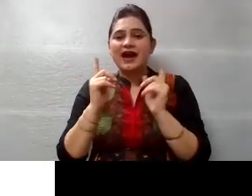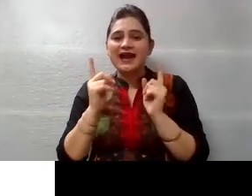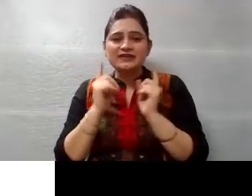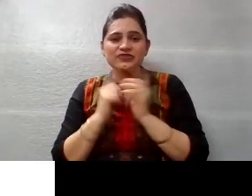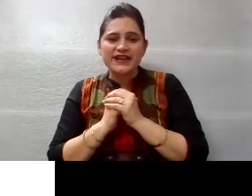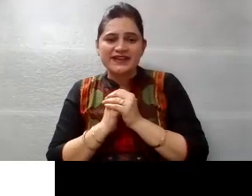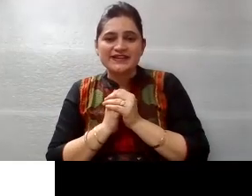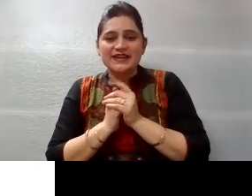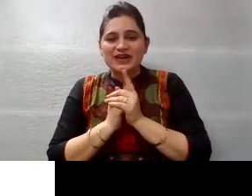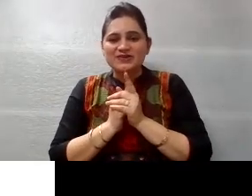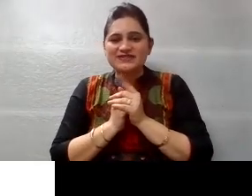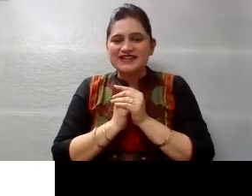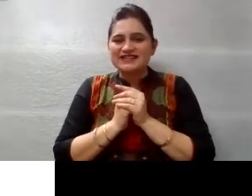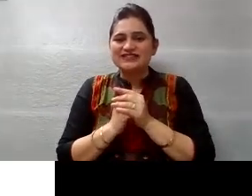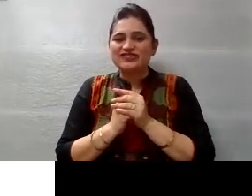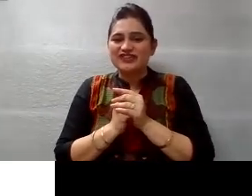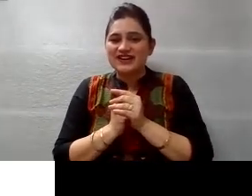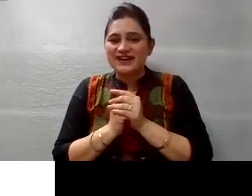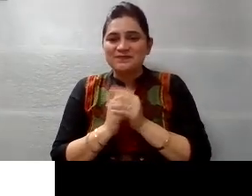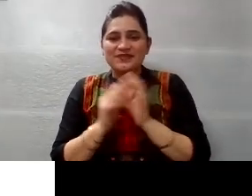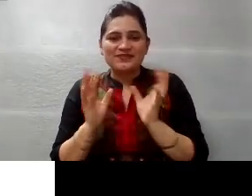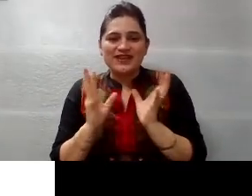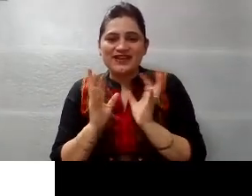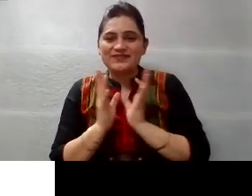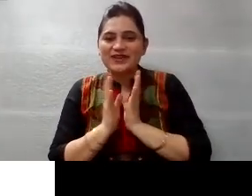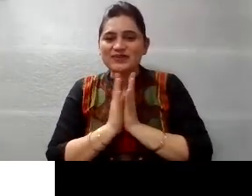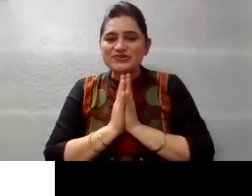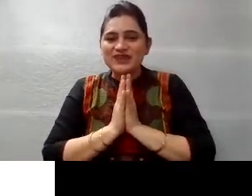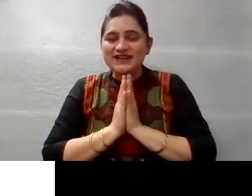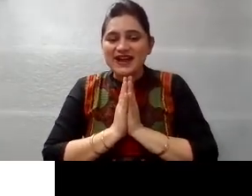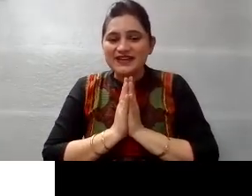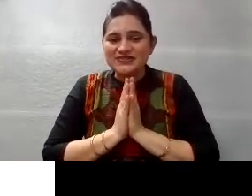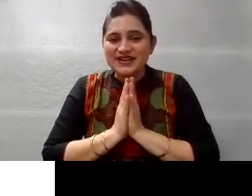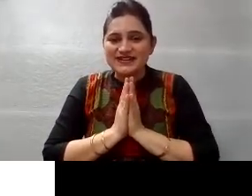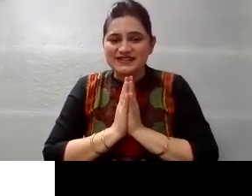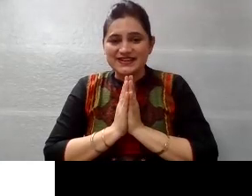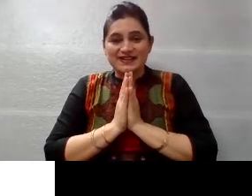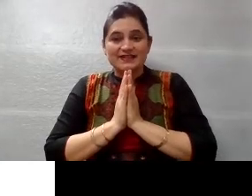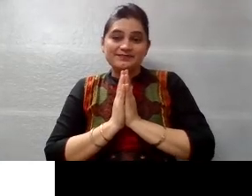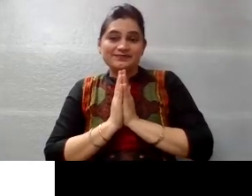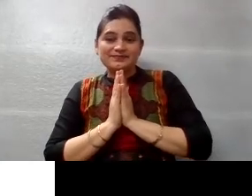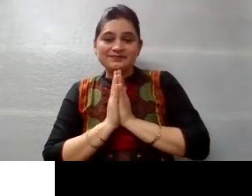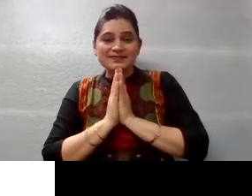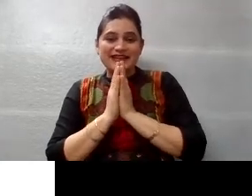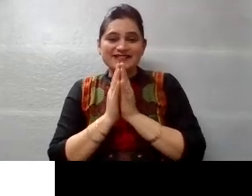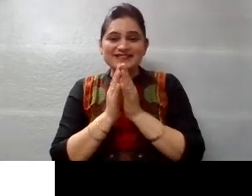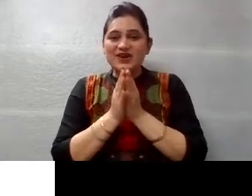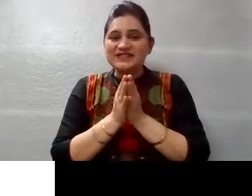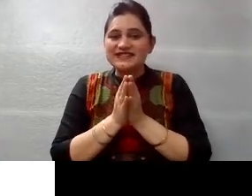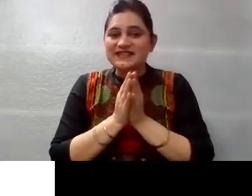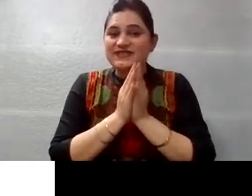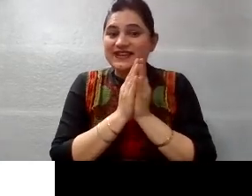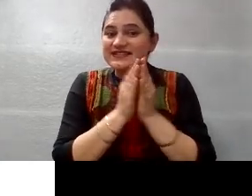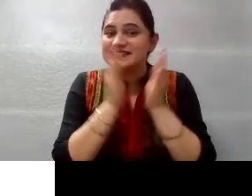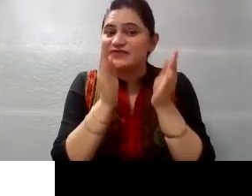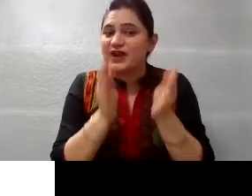100. Now tell teacher where we are going to write 100. Hmm. Hmm. Let us